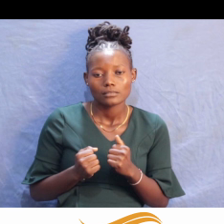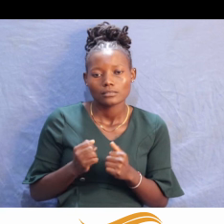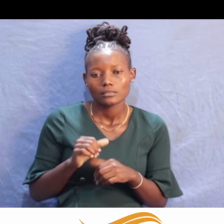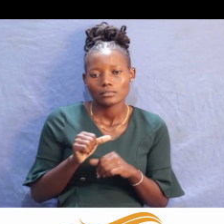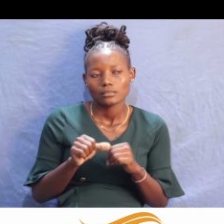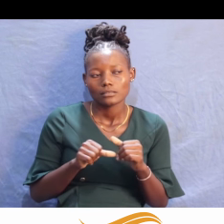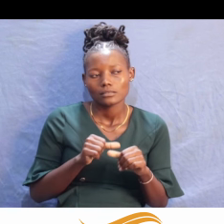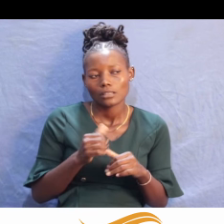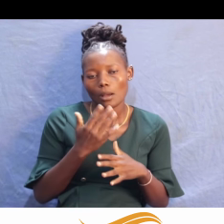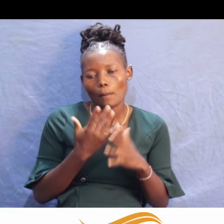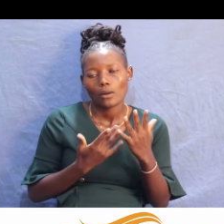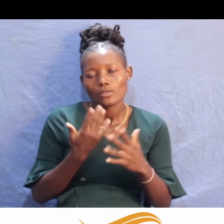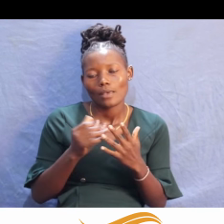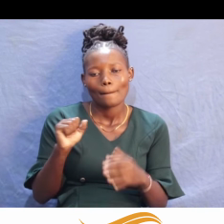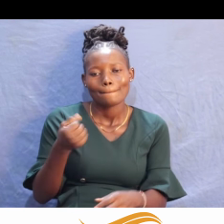bloodstream.